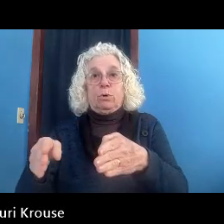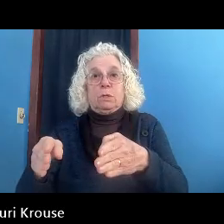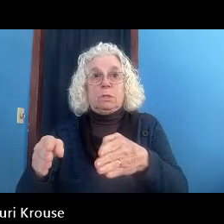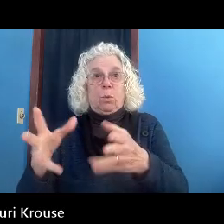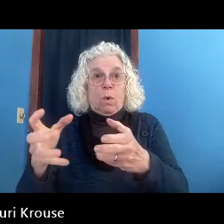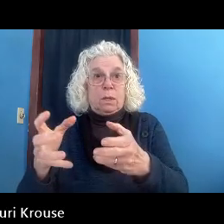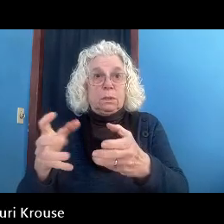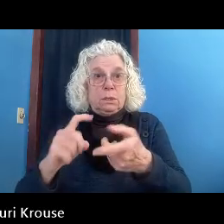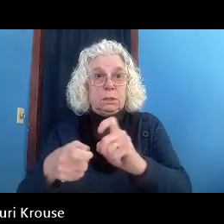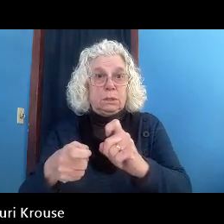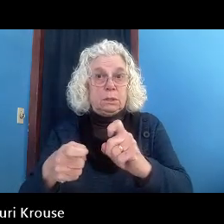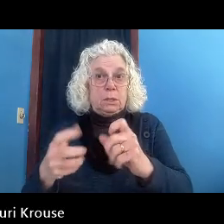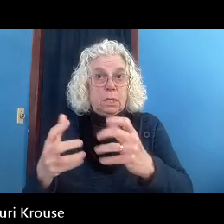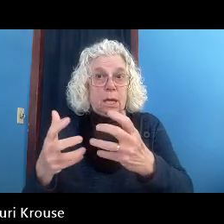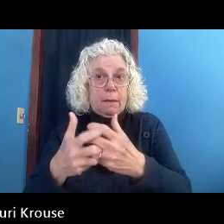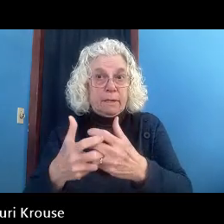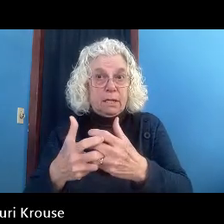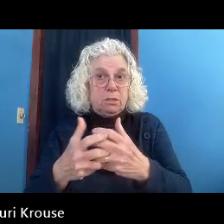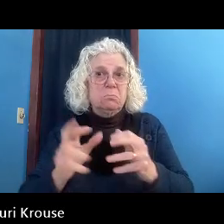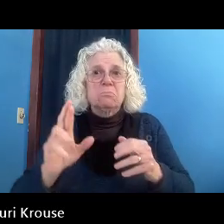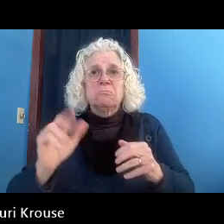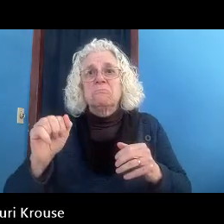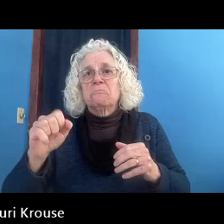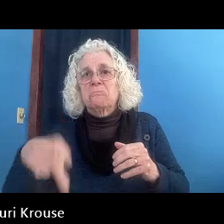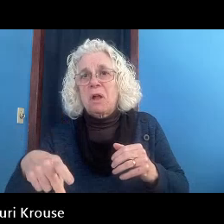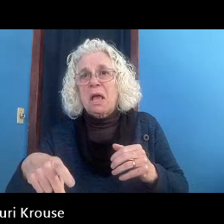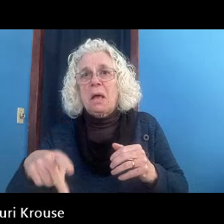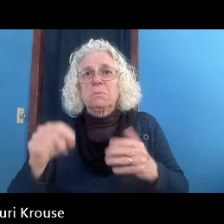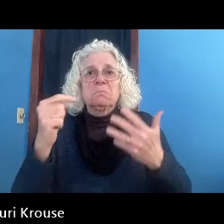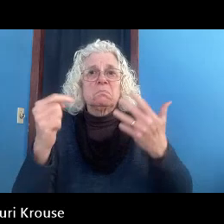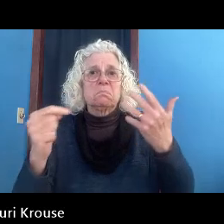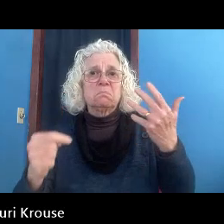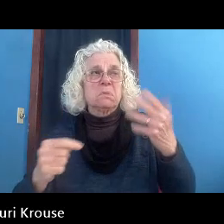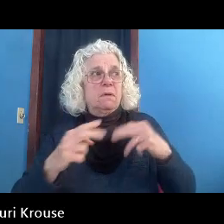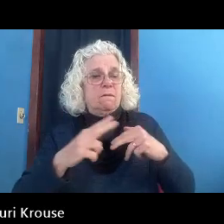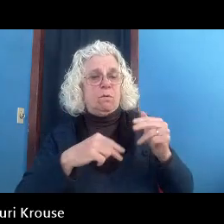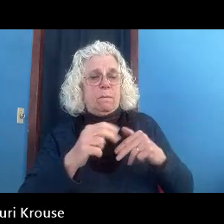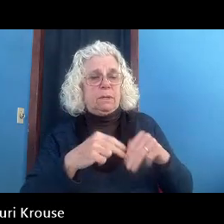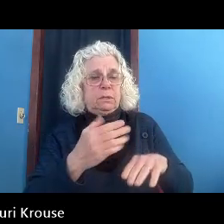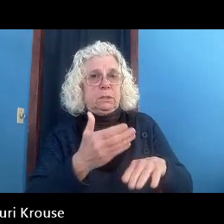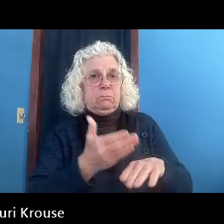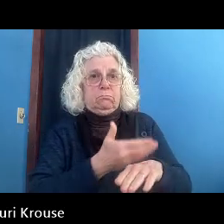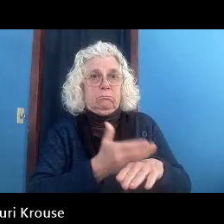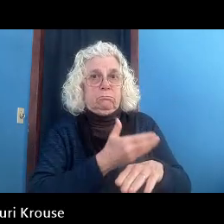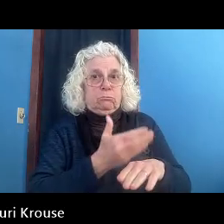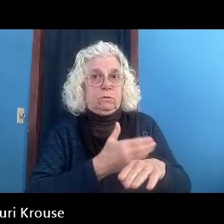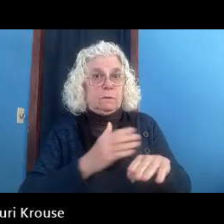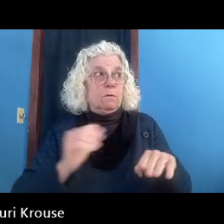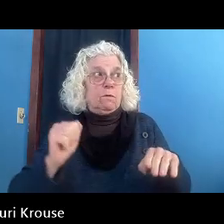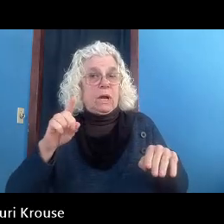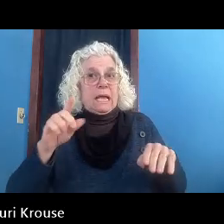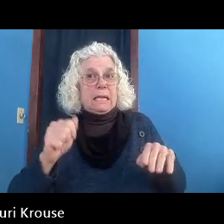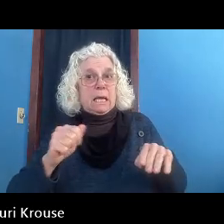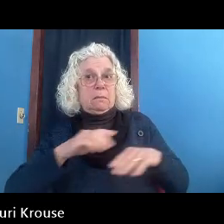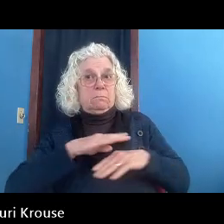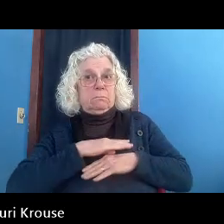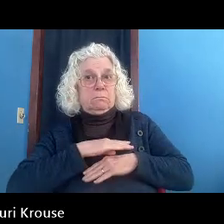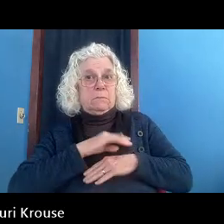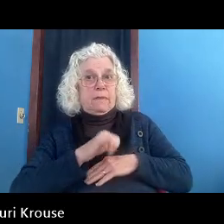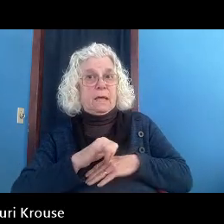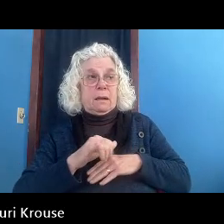accommodations that with things like ramps or other types of building improvements that meet ADA compliance, that it might